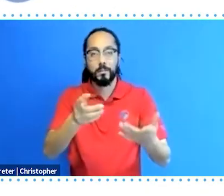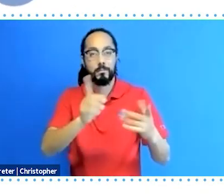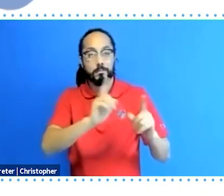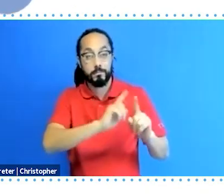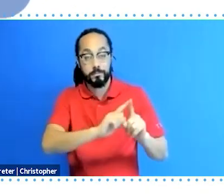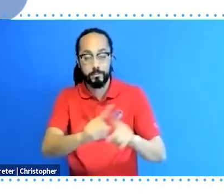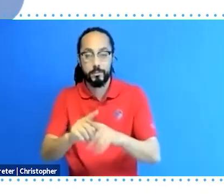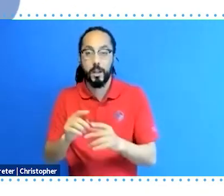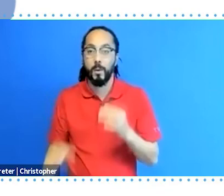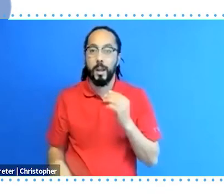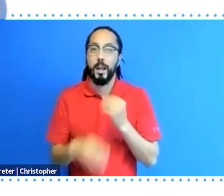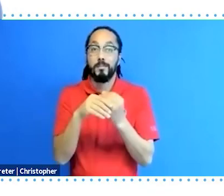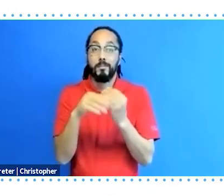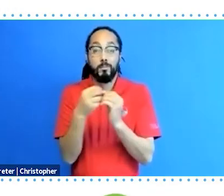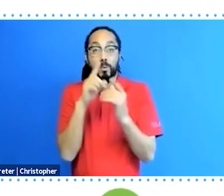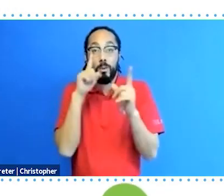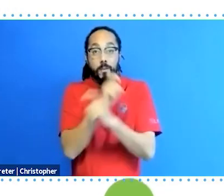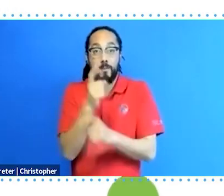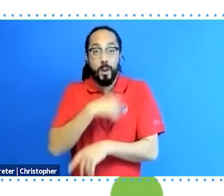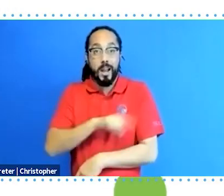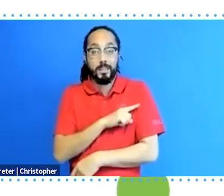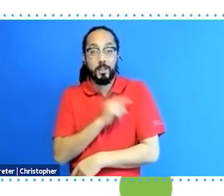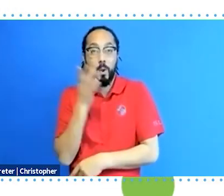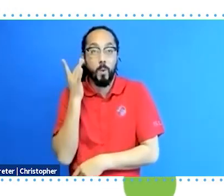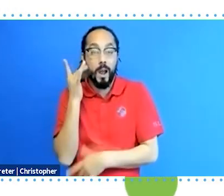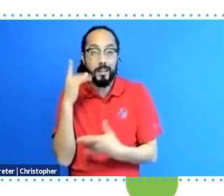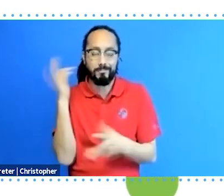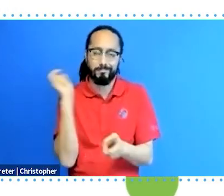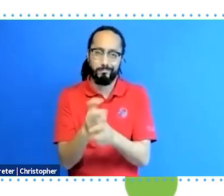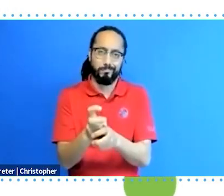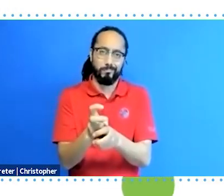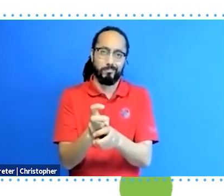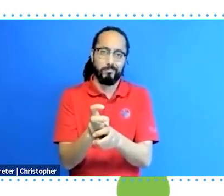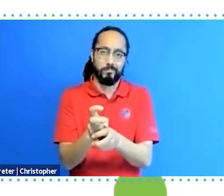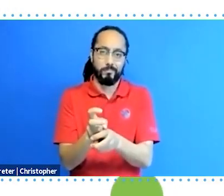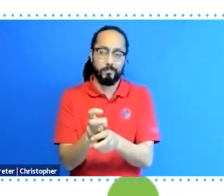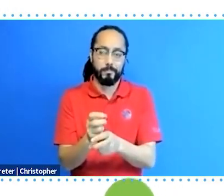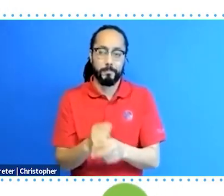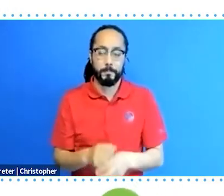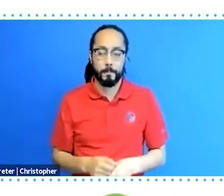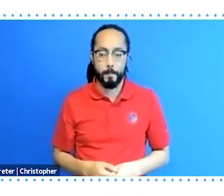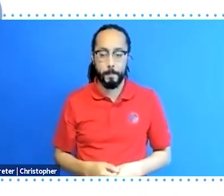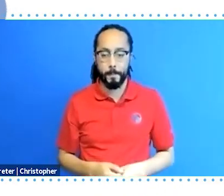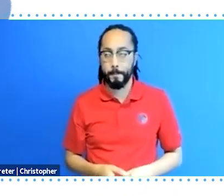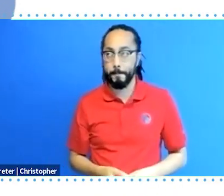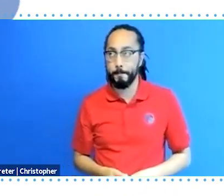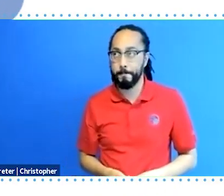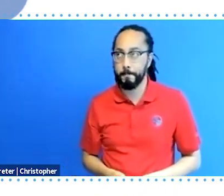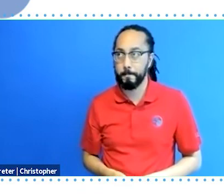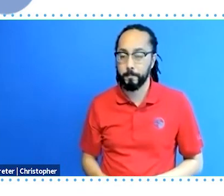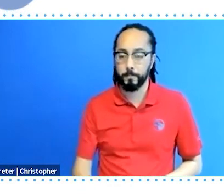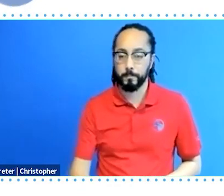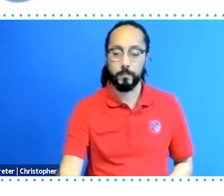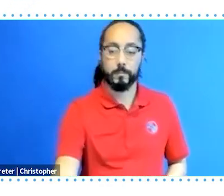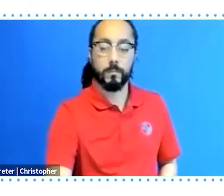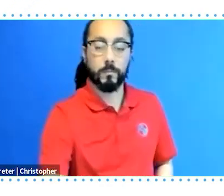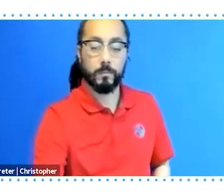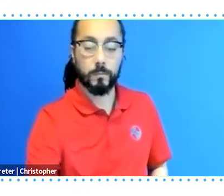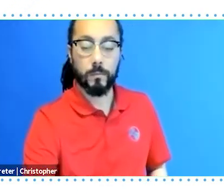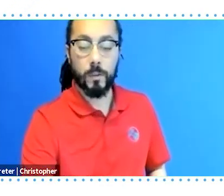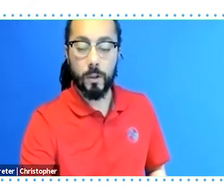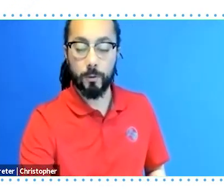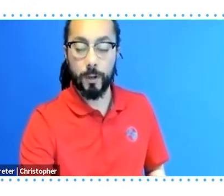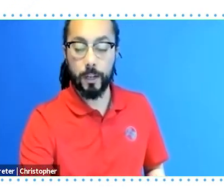reason why it's more complicated for us. It's just so darn hard. Mm-hmm. And with that complication, we haven't